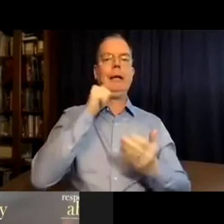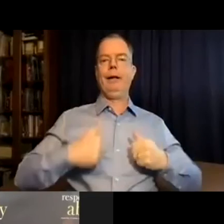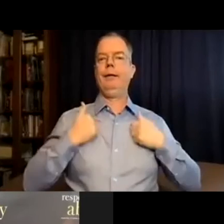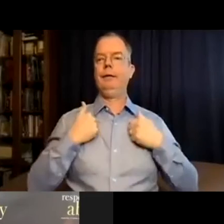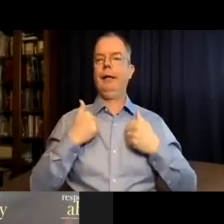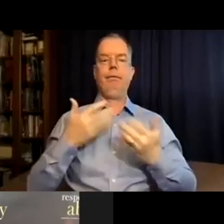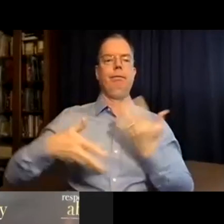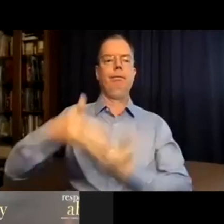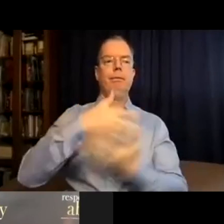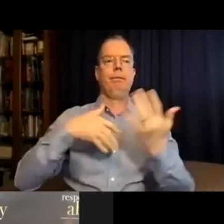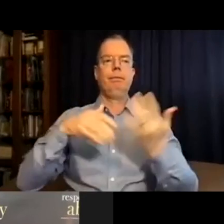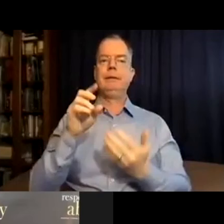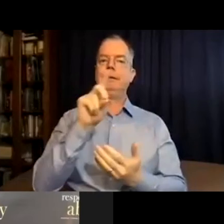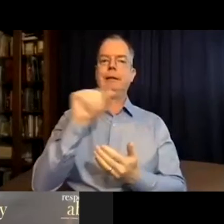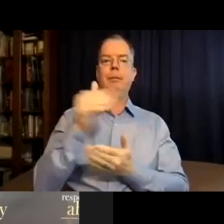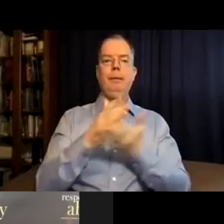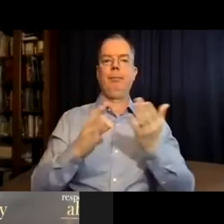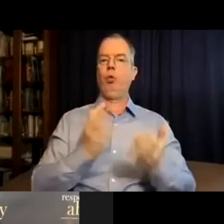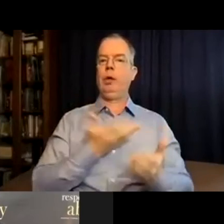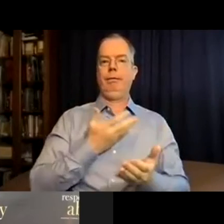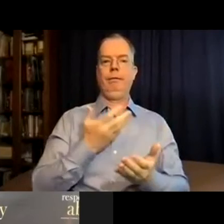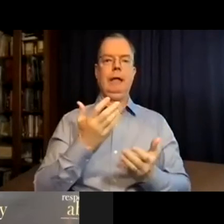become normal. It's everyday life.